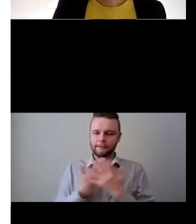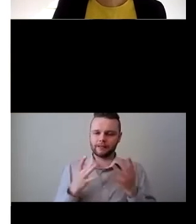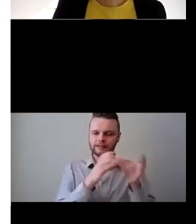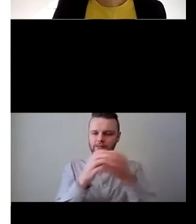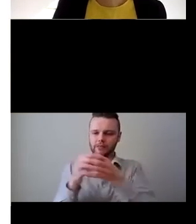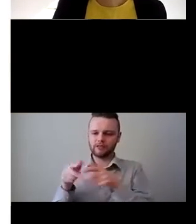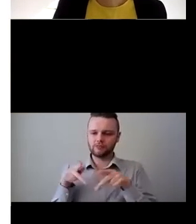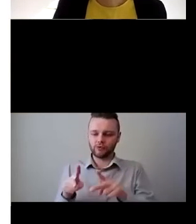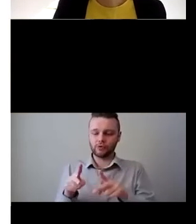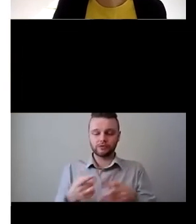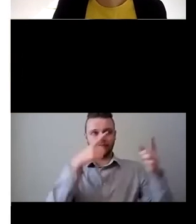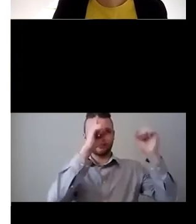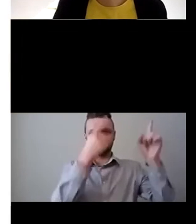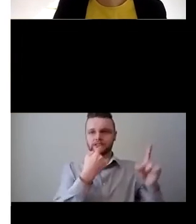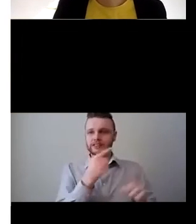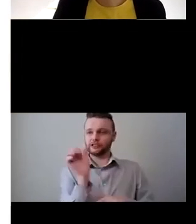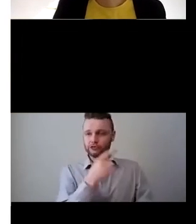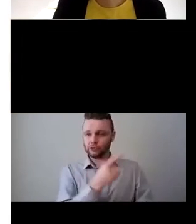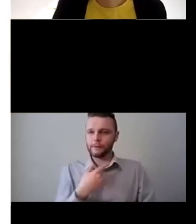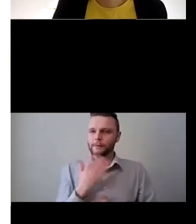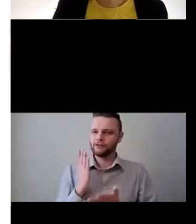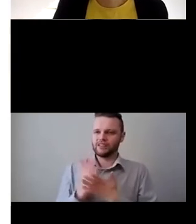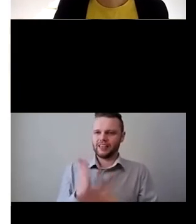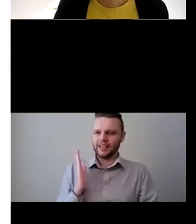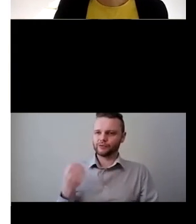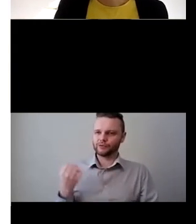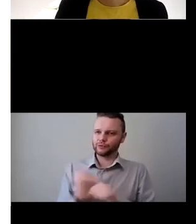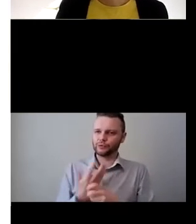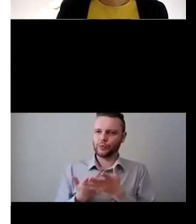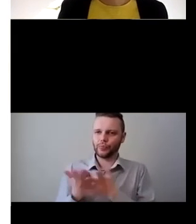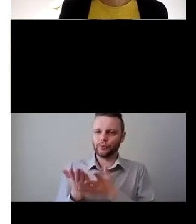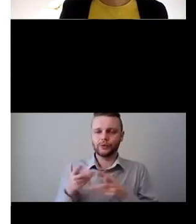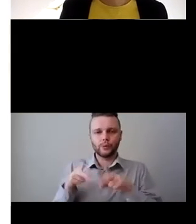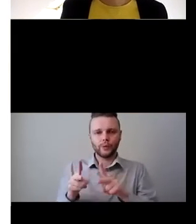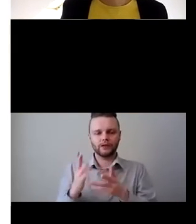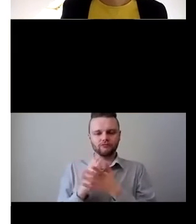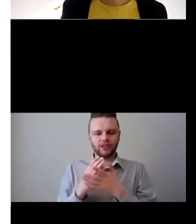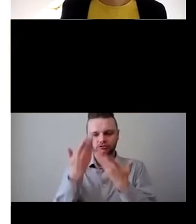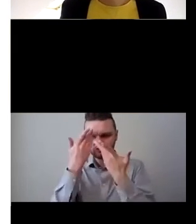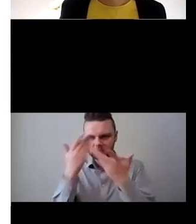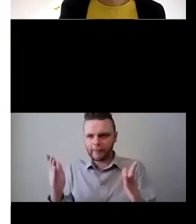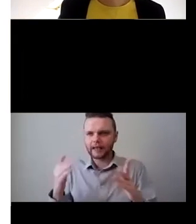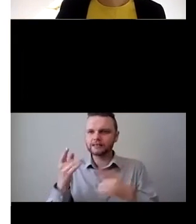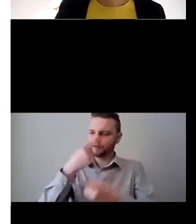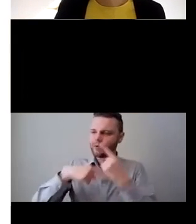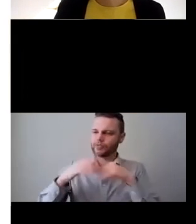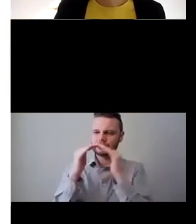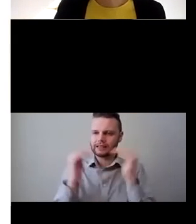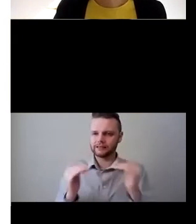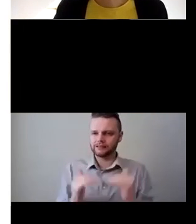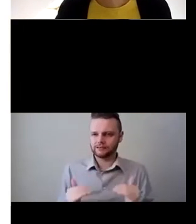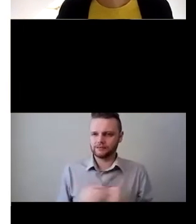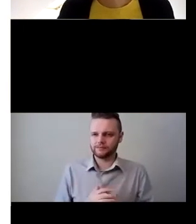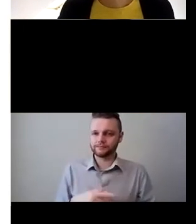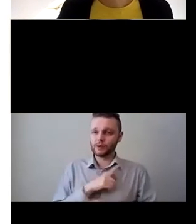institutions, but it also needs to be really done in a way respecting all these standards, because if that's not